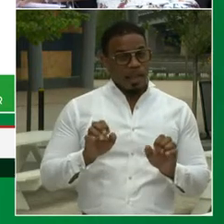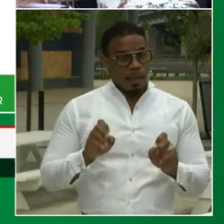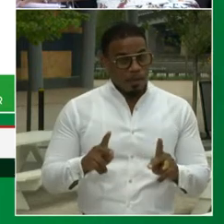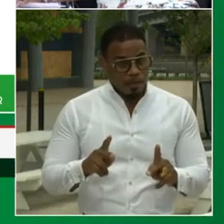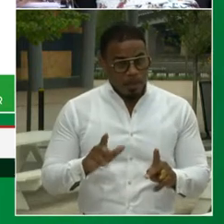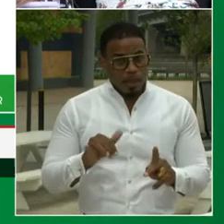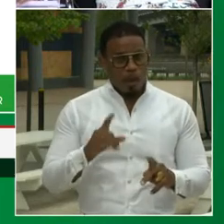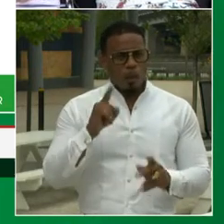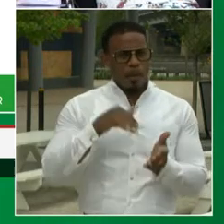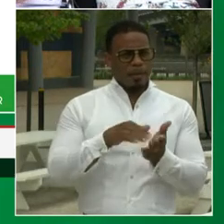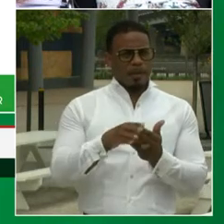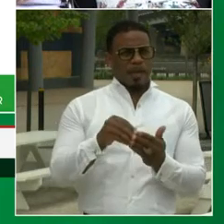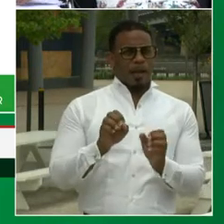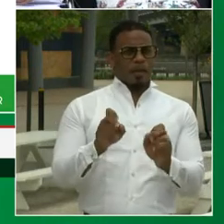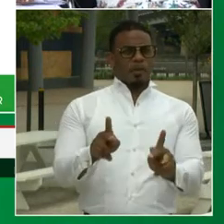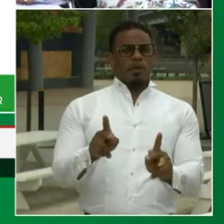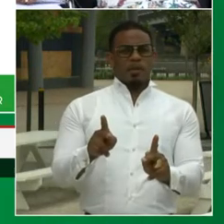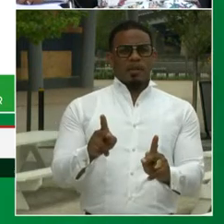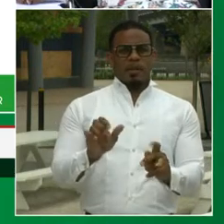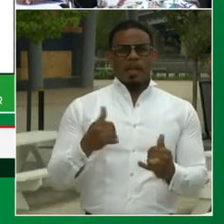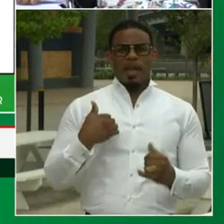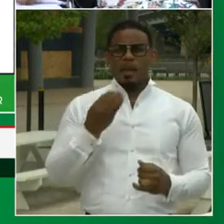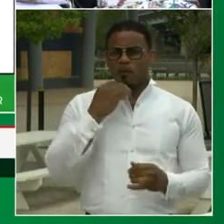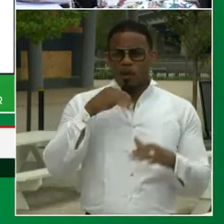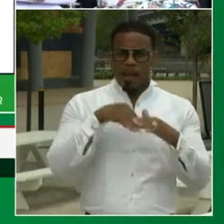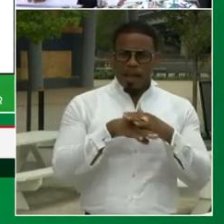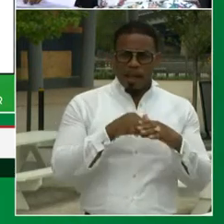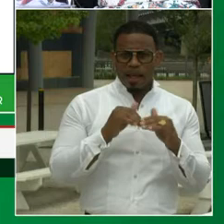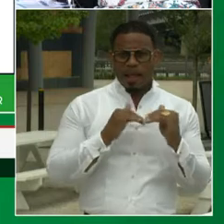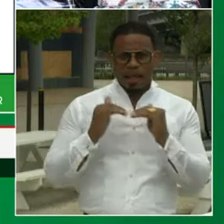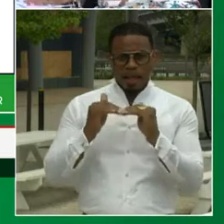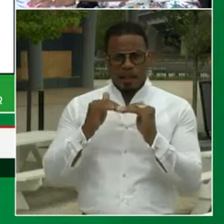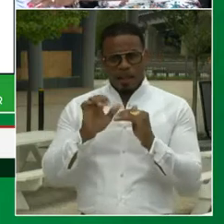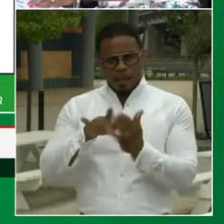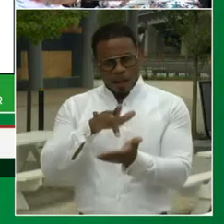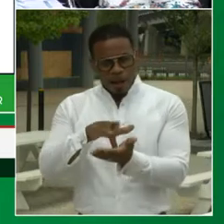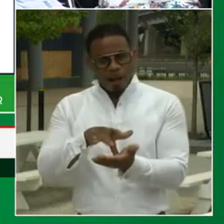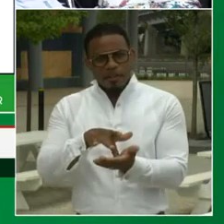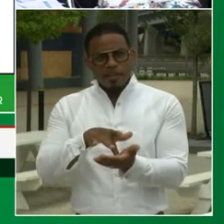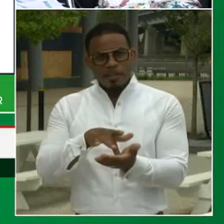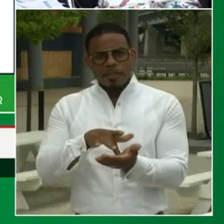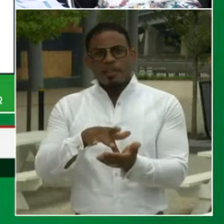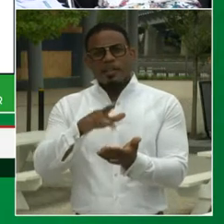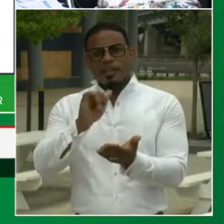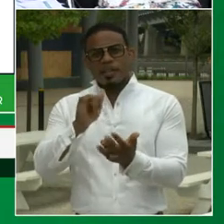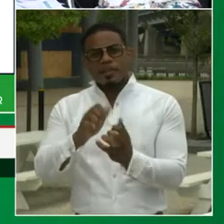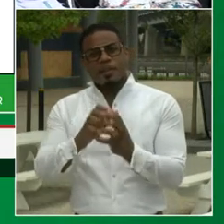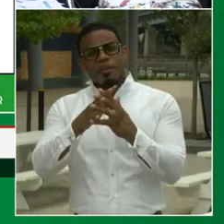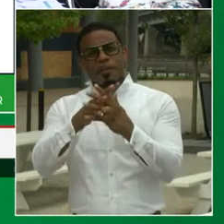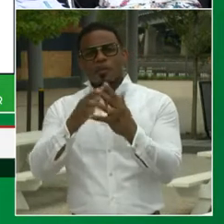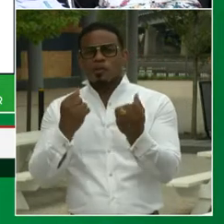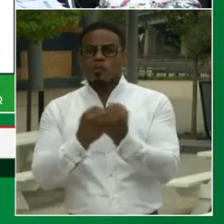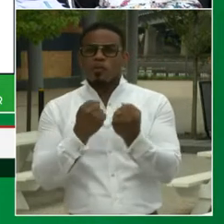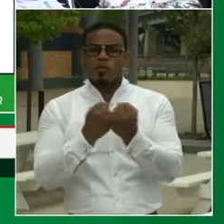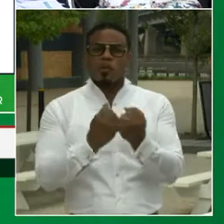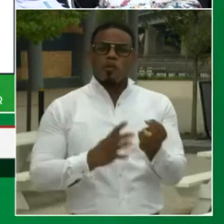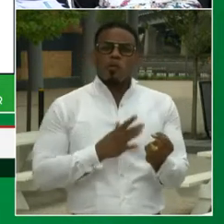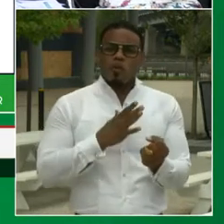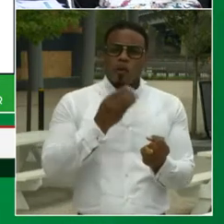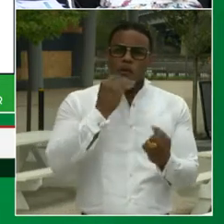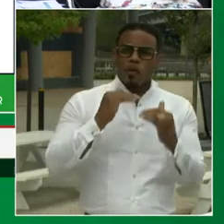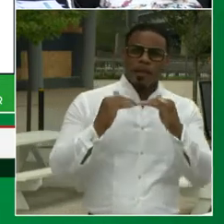opportunity. That was a $1 million opportunity that had food access and equity at its heart. And it was to build and support a robust